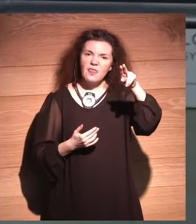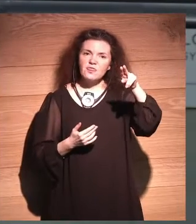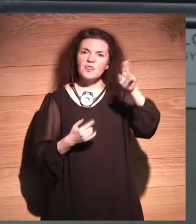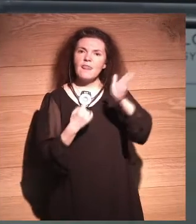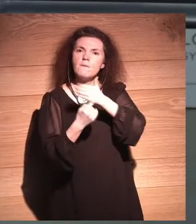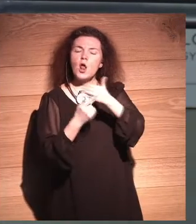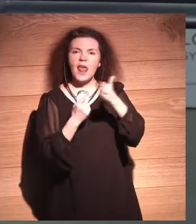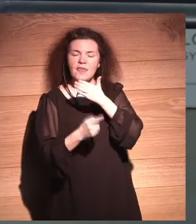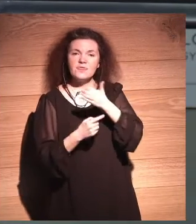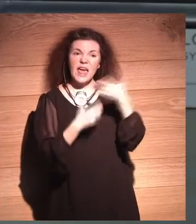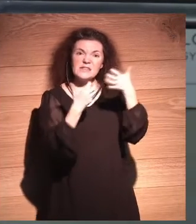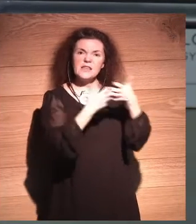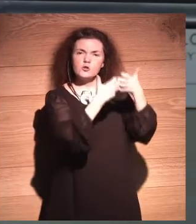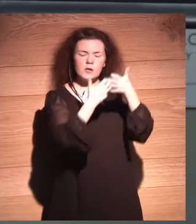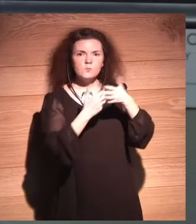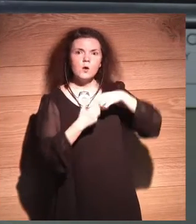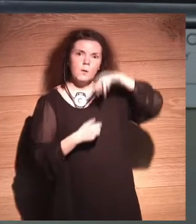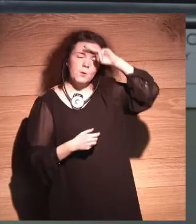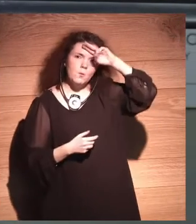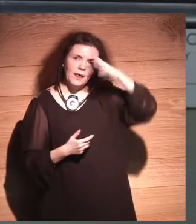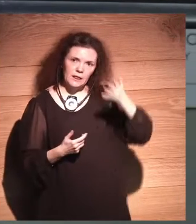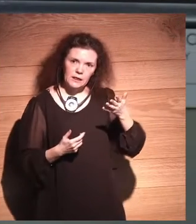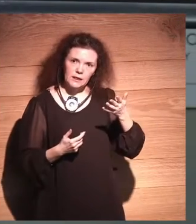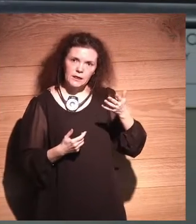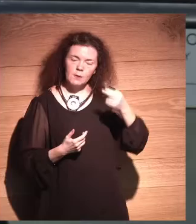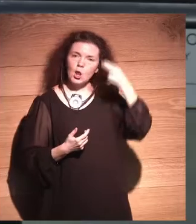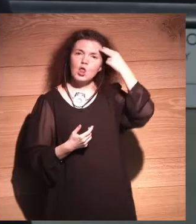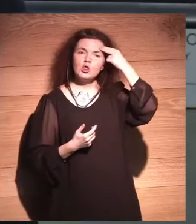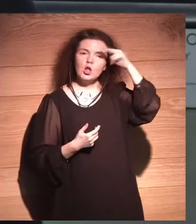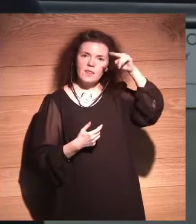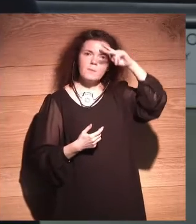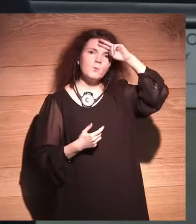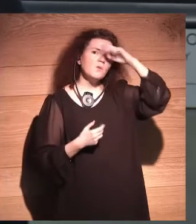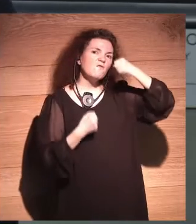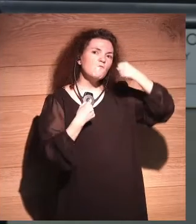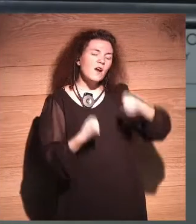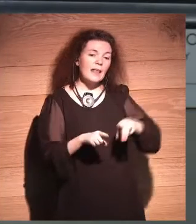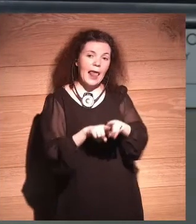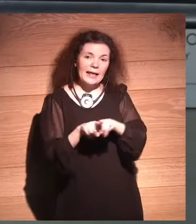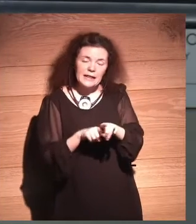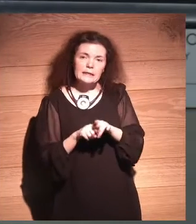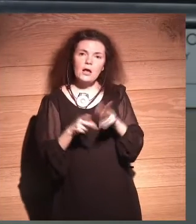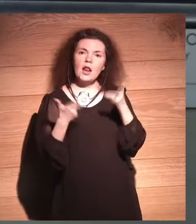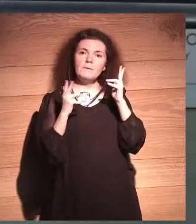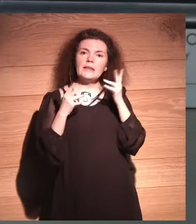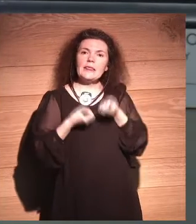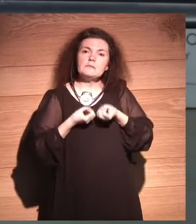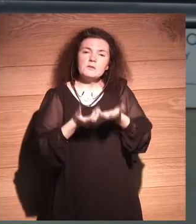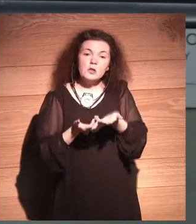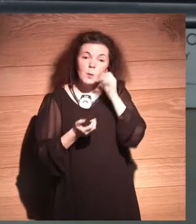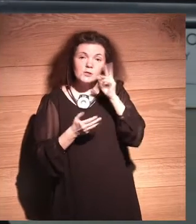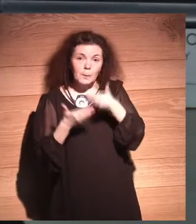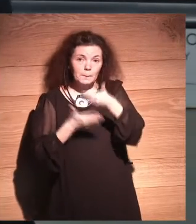is a disturbing tolerance for criticism of a free press. If you've seen the paper just today and yesterday,